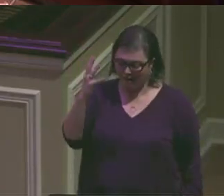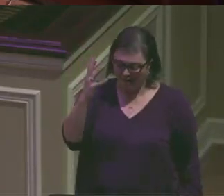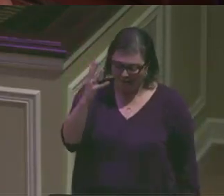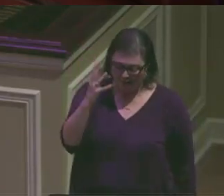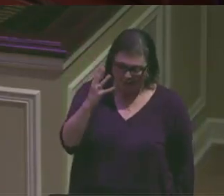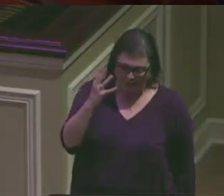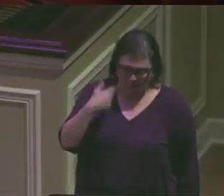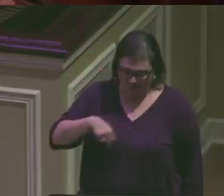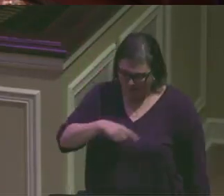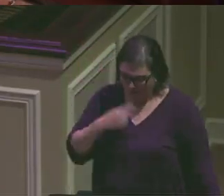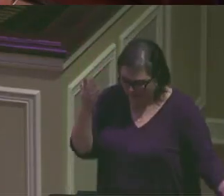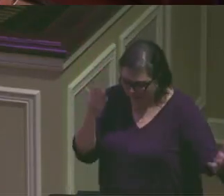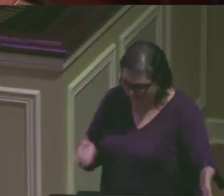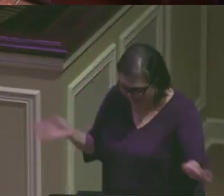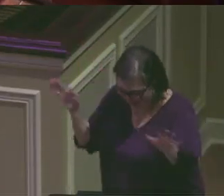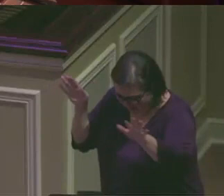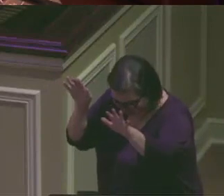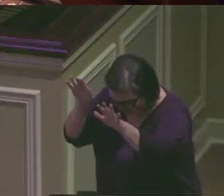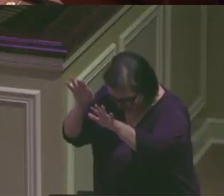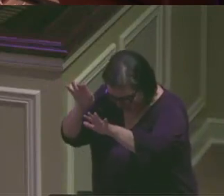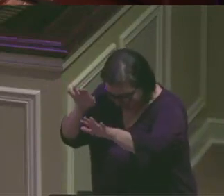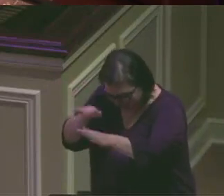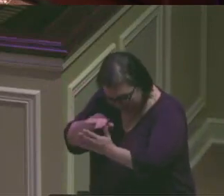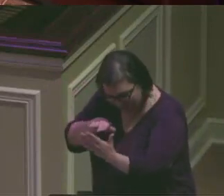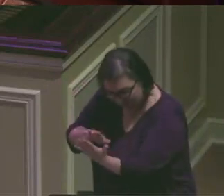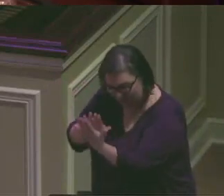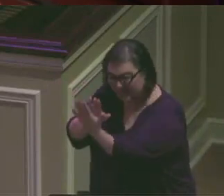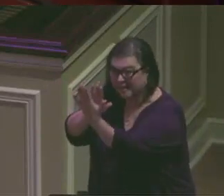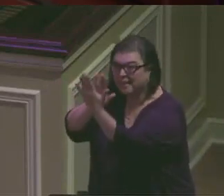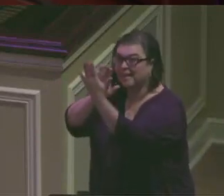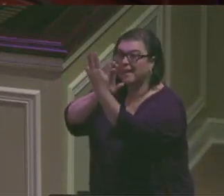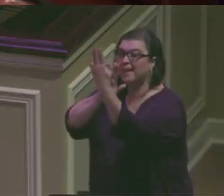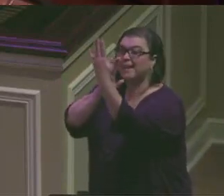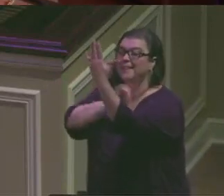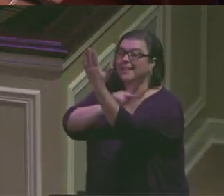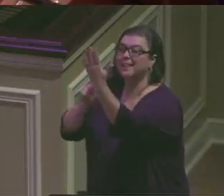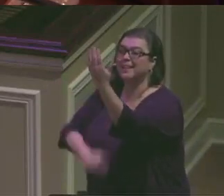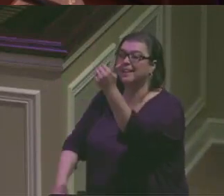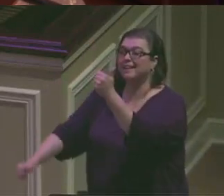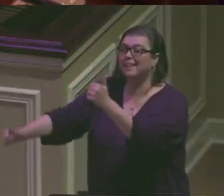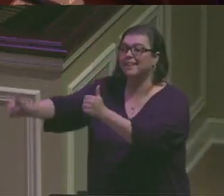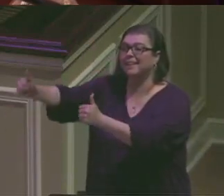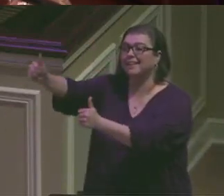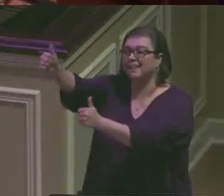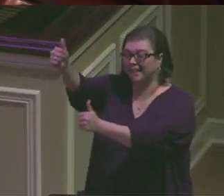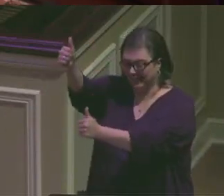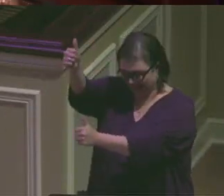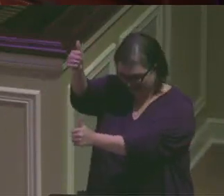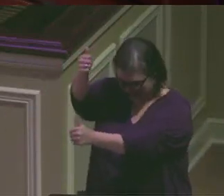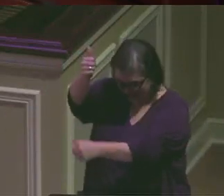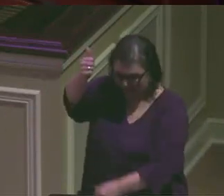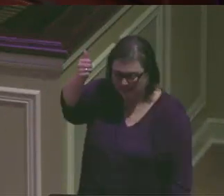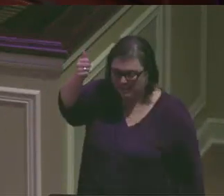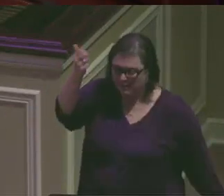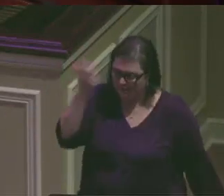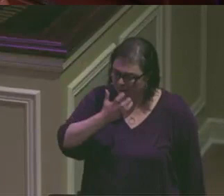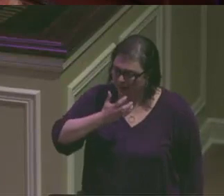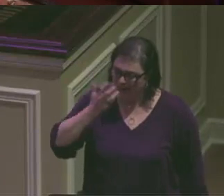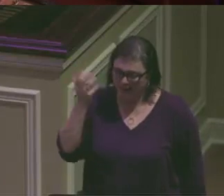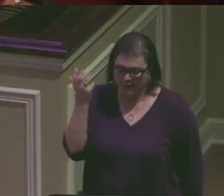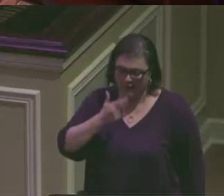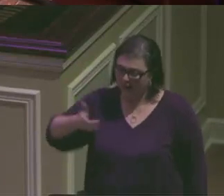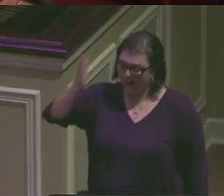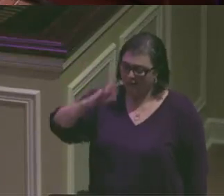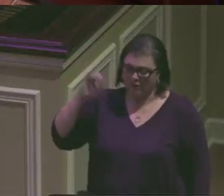will bow before the King of Kings. Oh